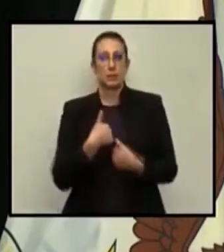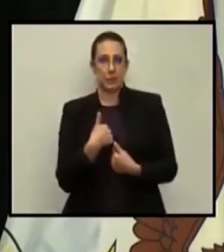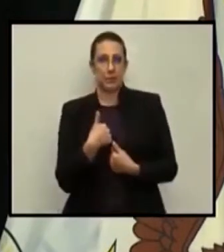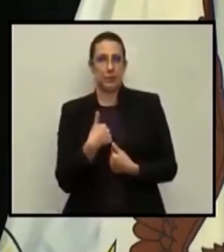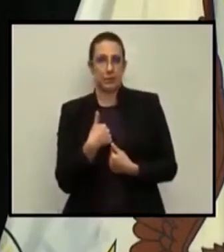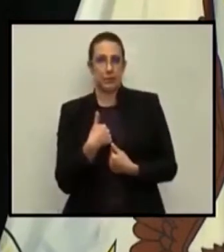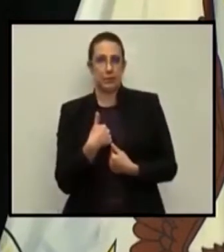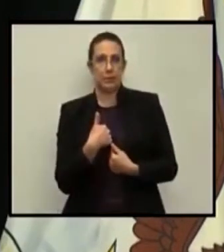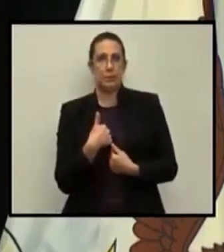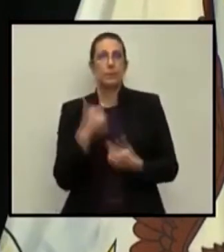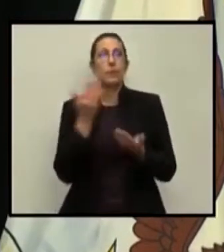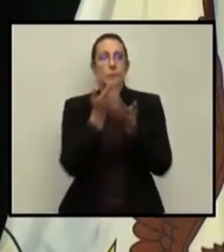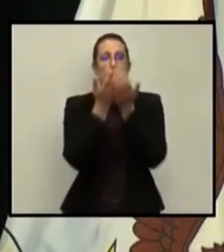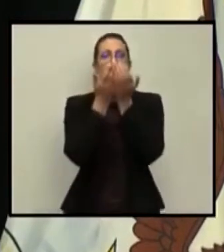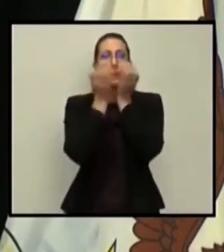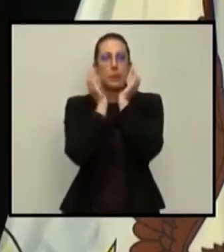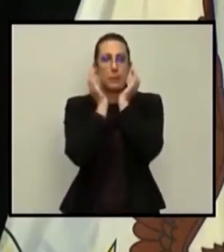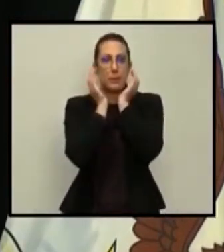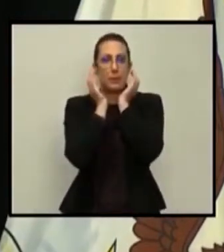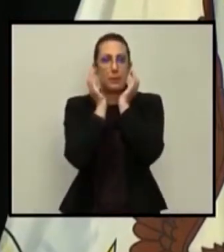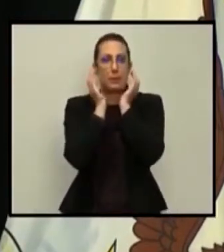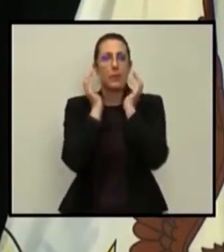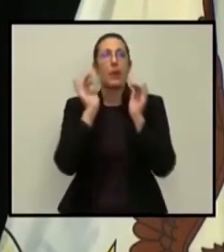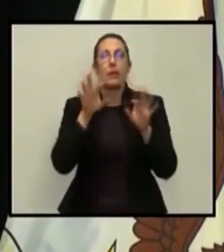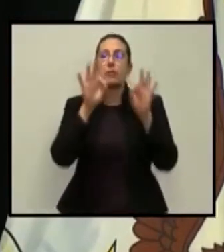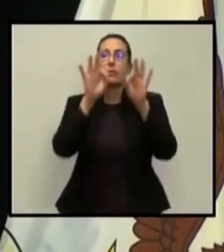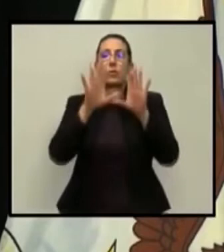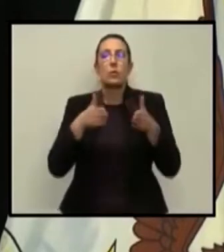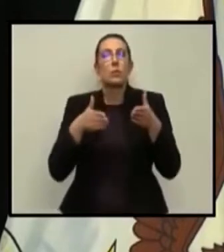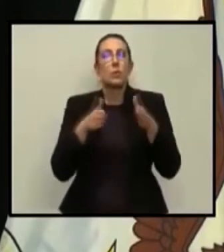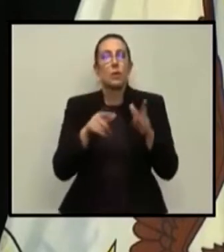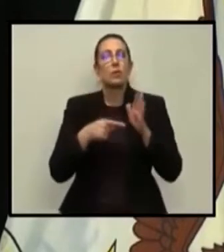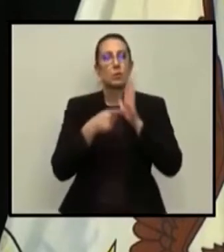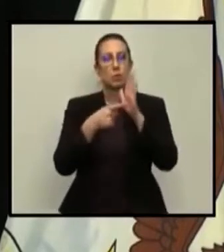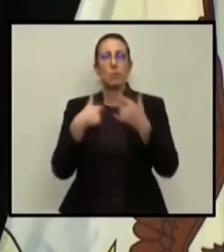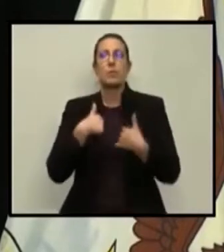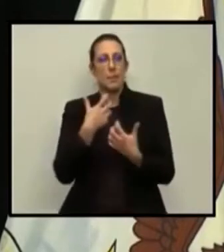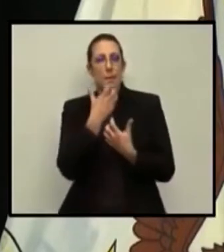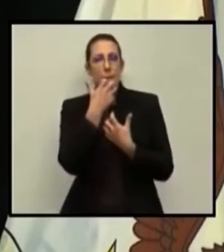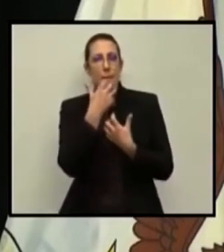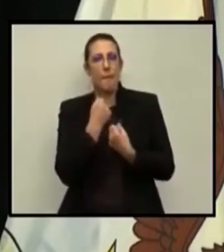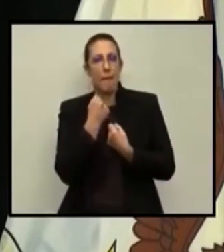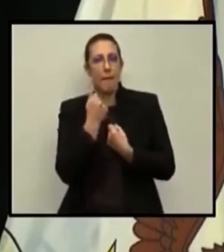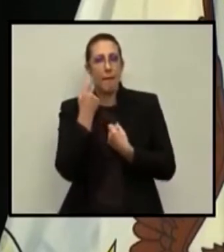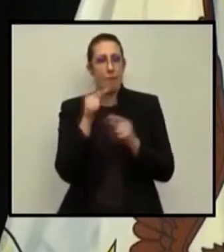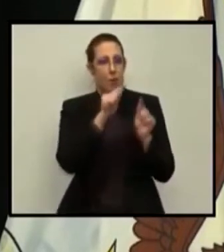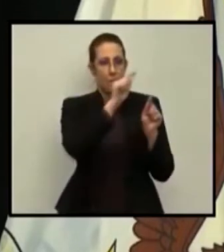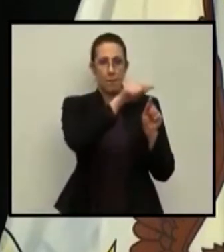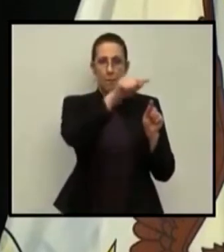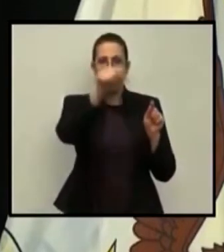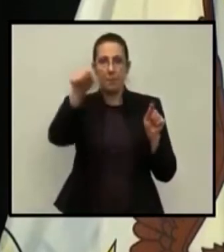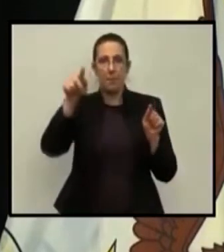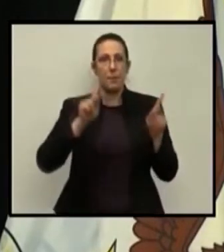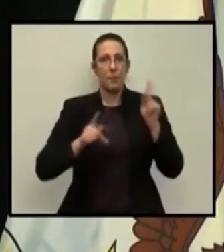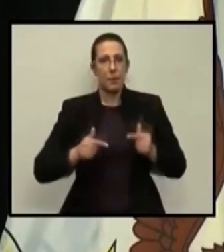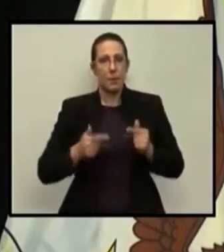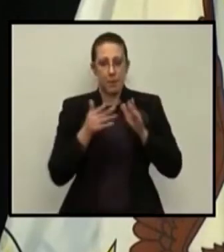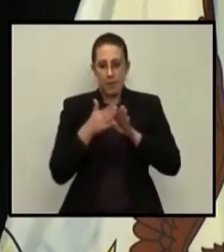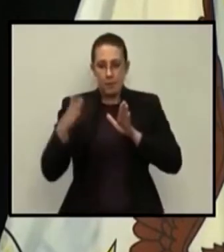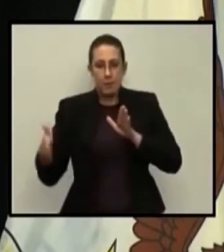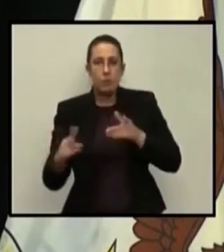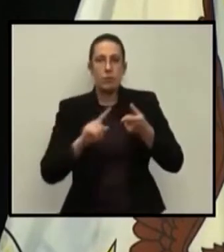Covering your face is a great way to show you care for your neighbors,your